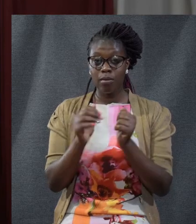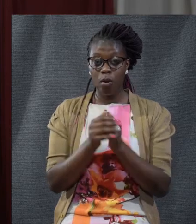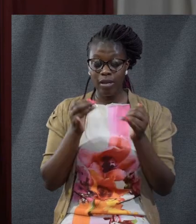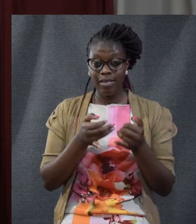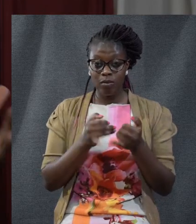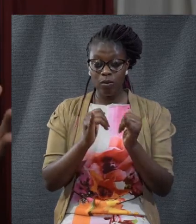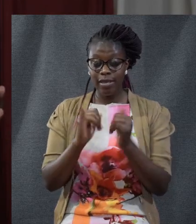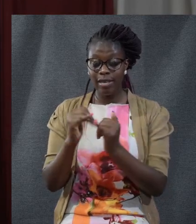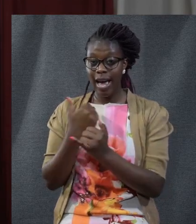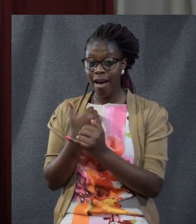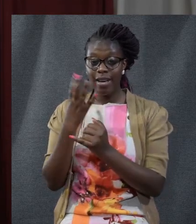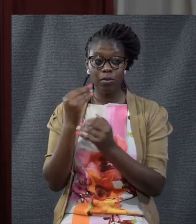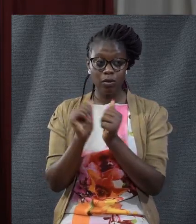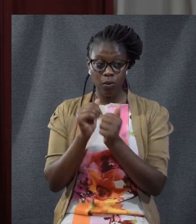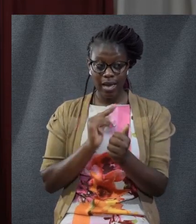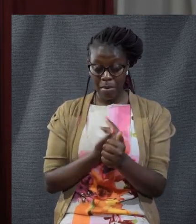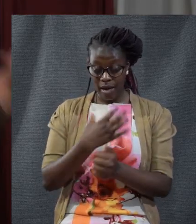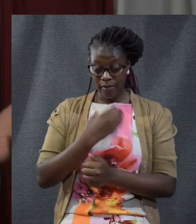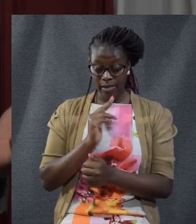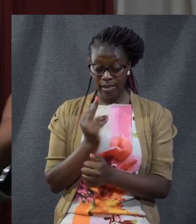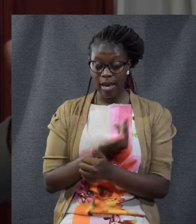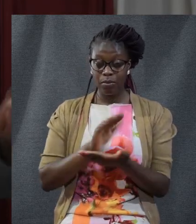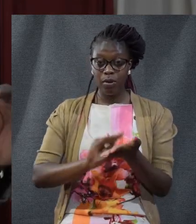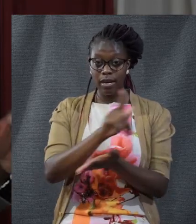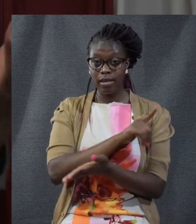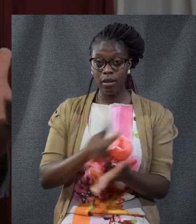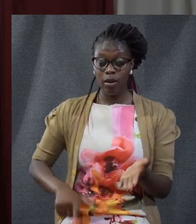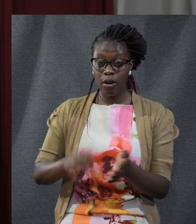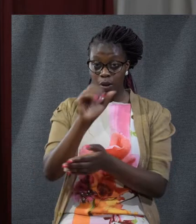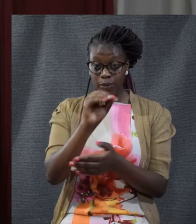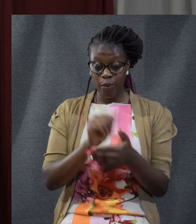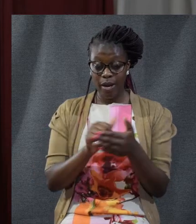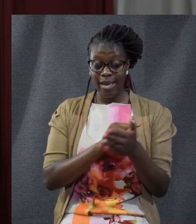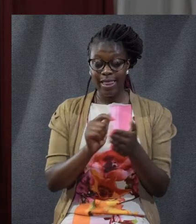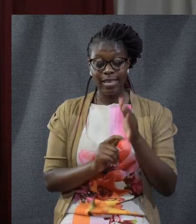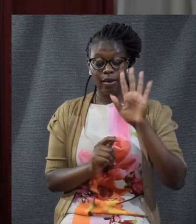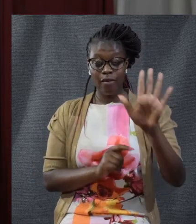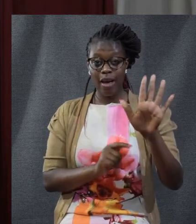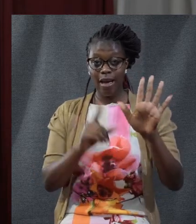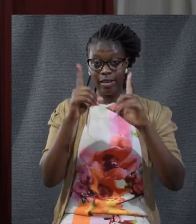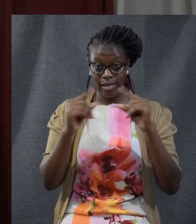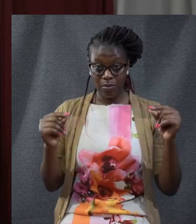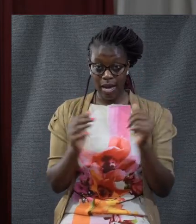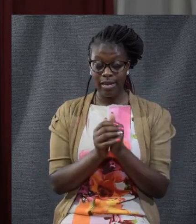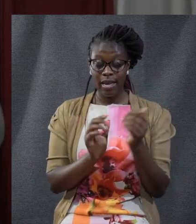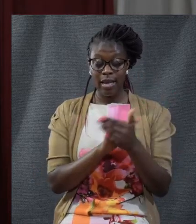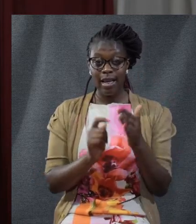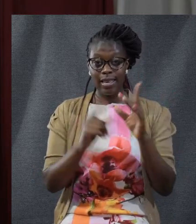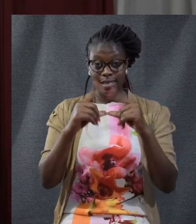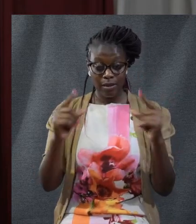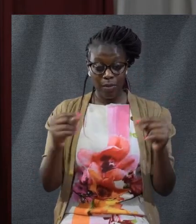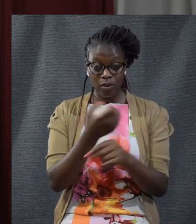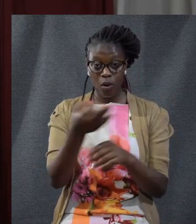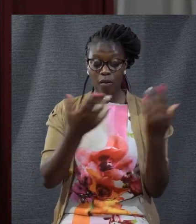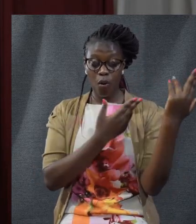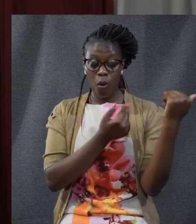to have an experience with him. We yearn to see him visiting with us. Praise the name of the Lord. So in those five statements, there were